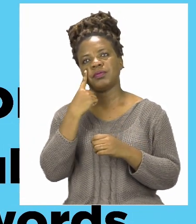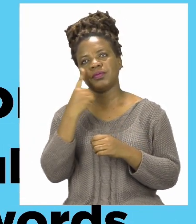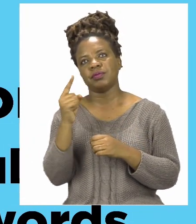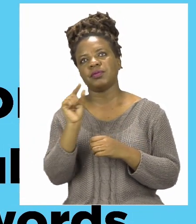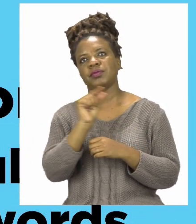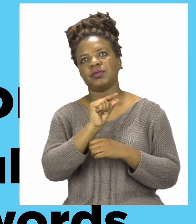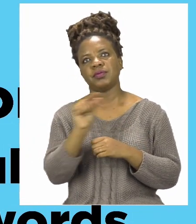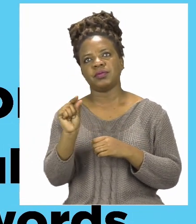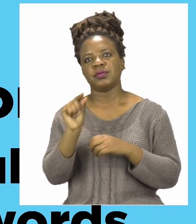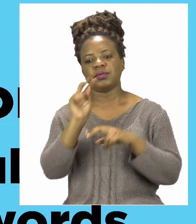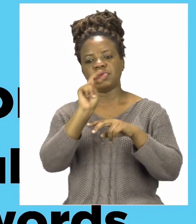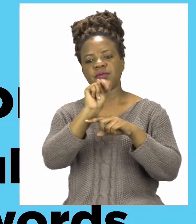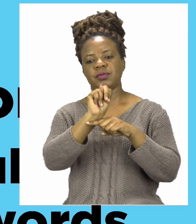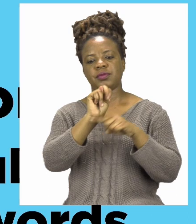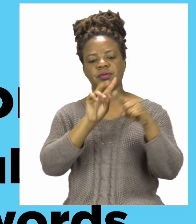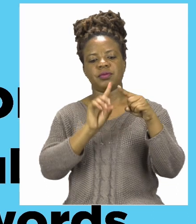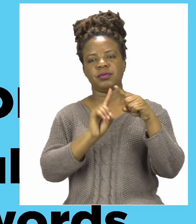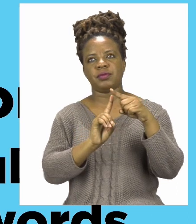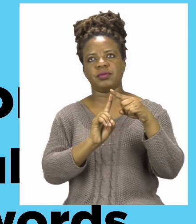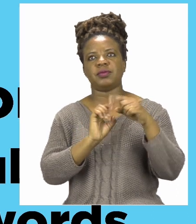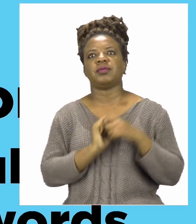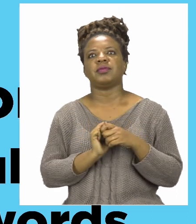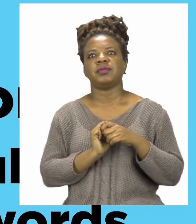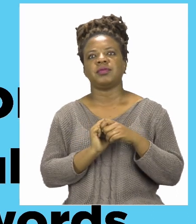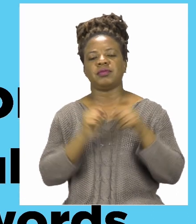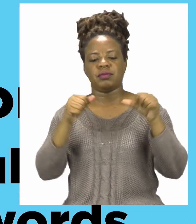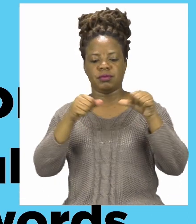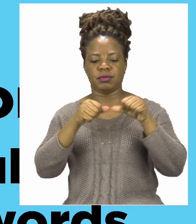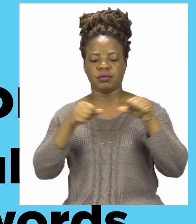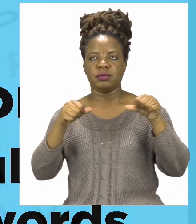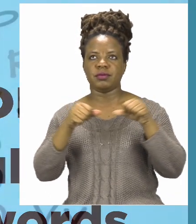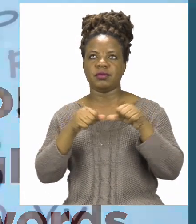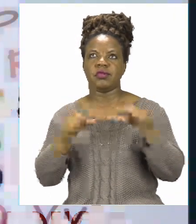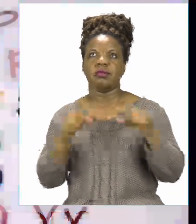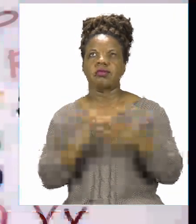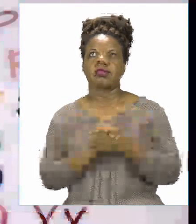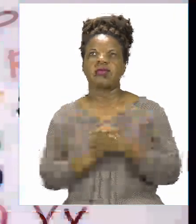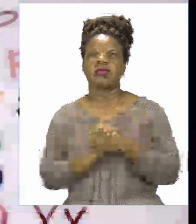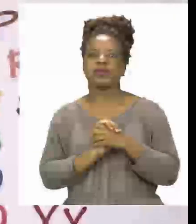words, fractions, and measurements.